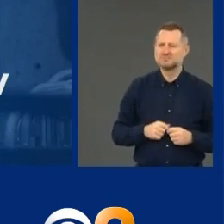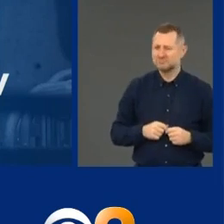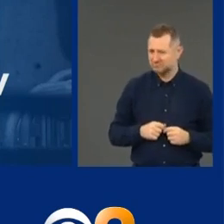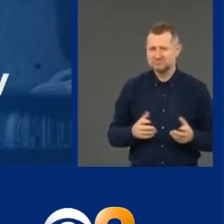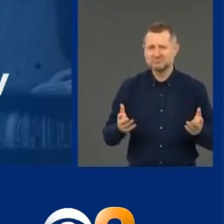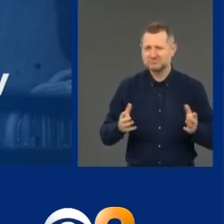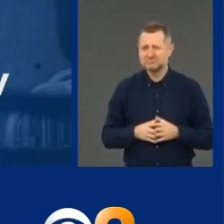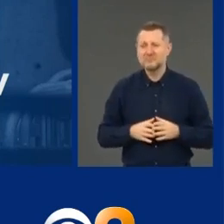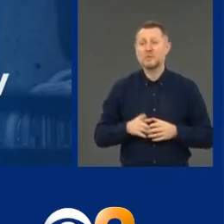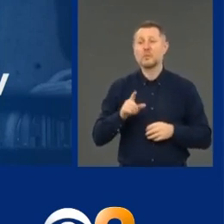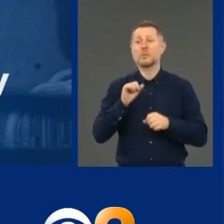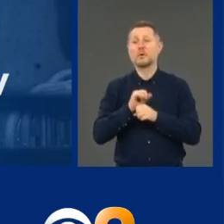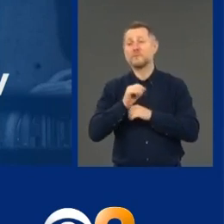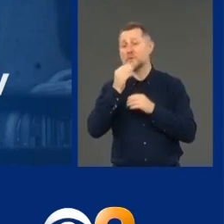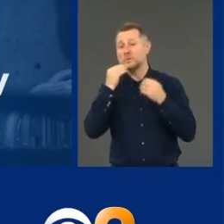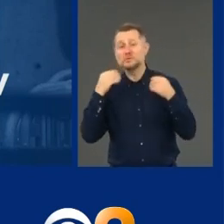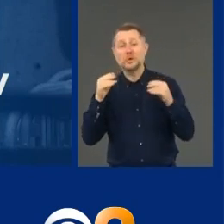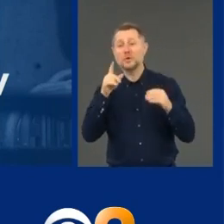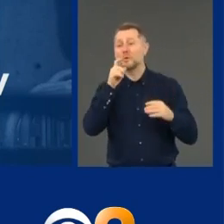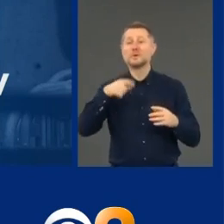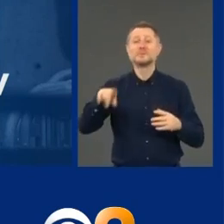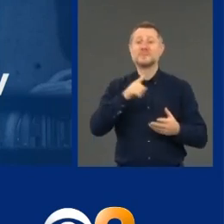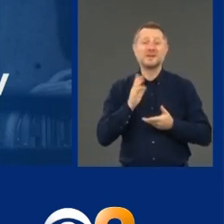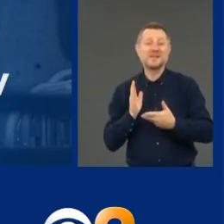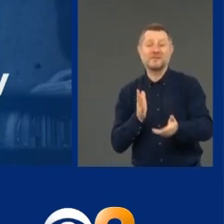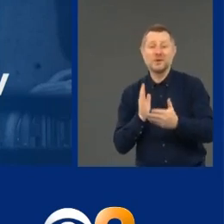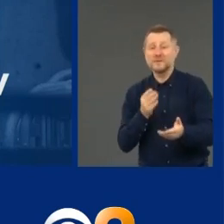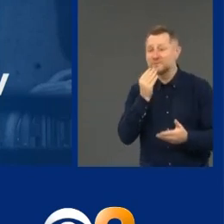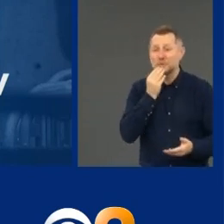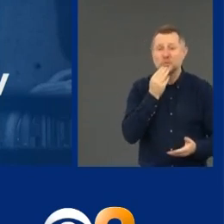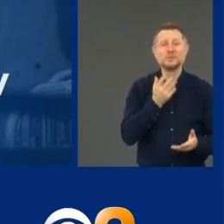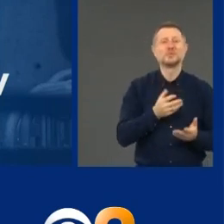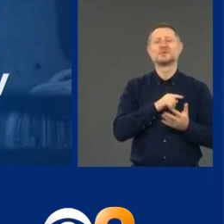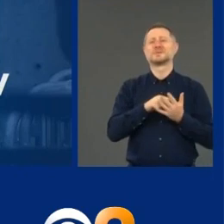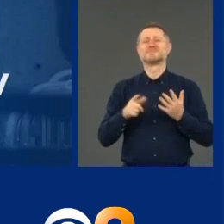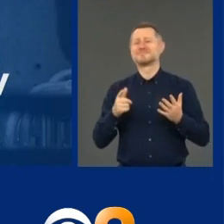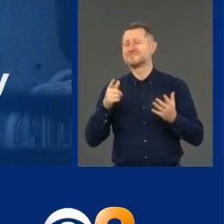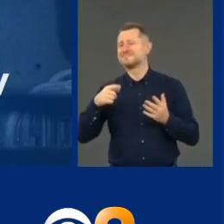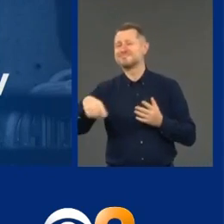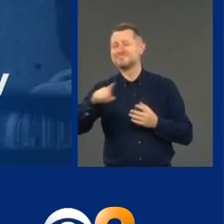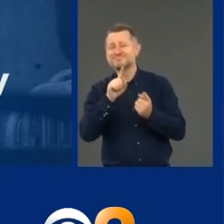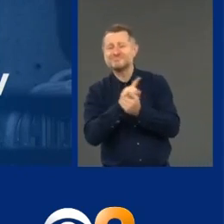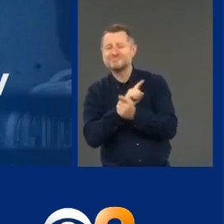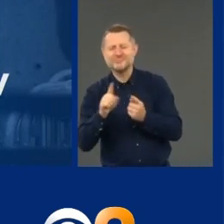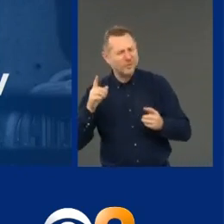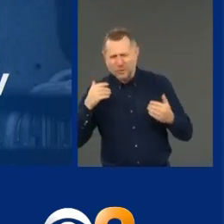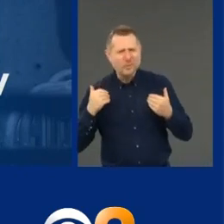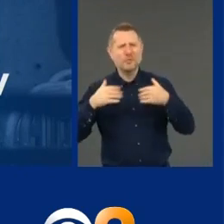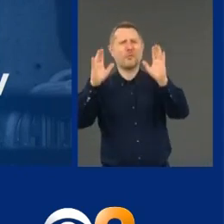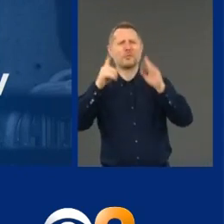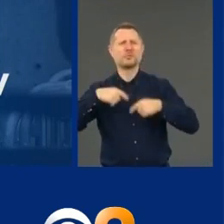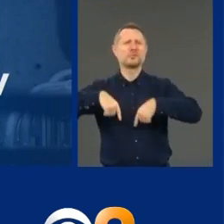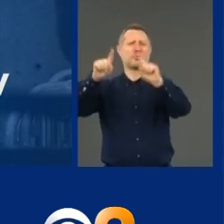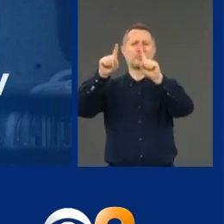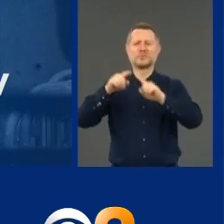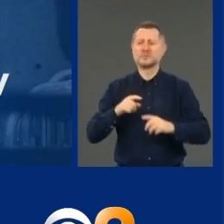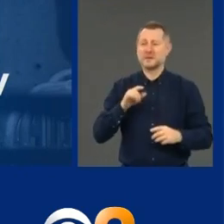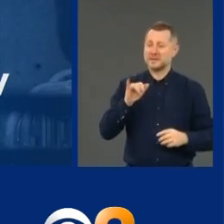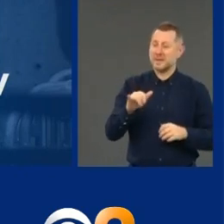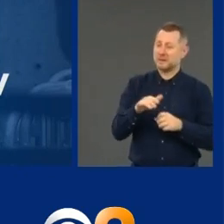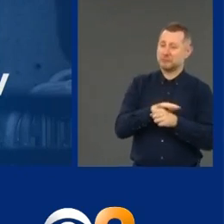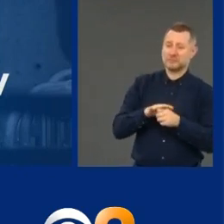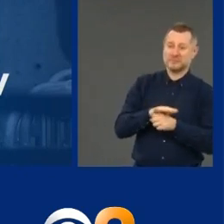working in a grocery store, you're delivering products, you're public facing, get a test. If you're a region that's opening up,